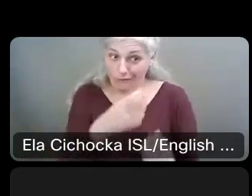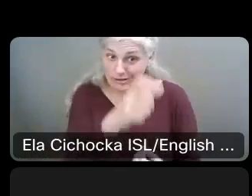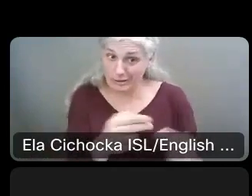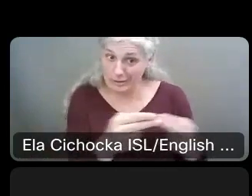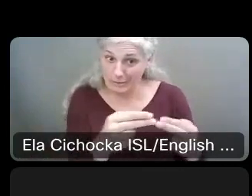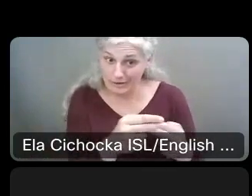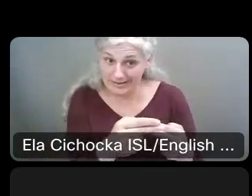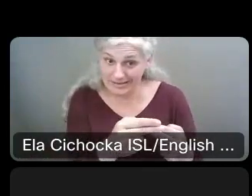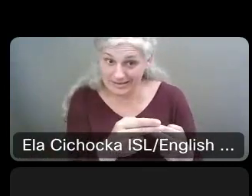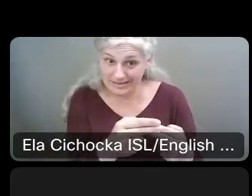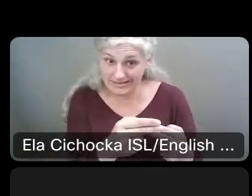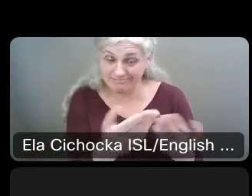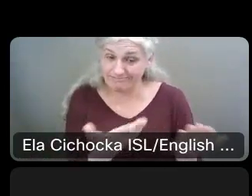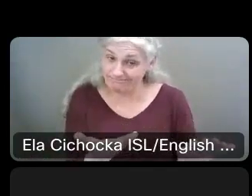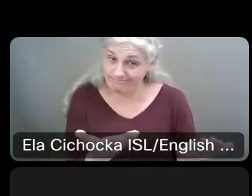load?